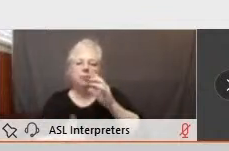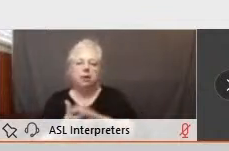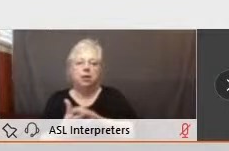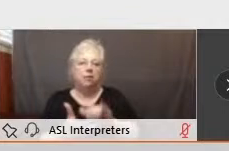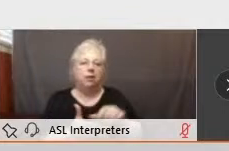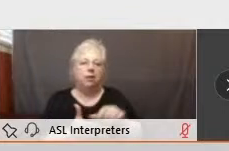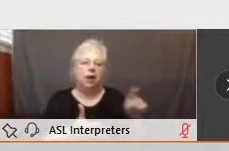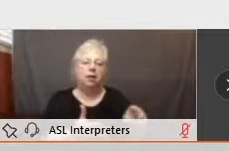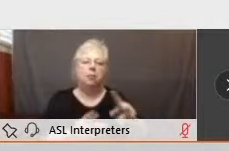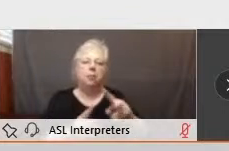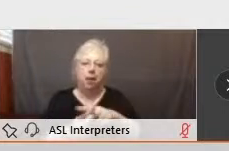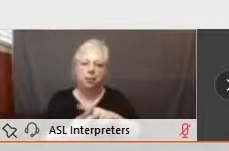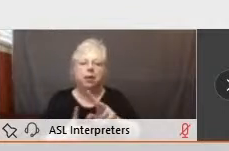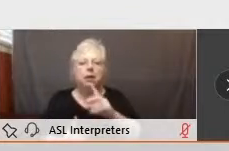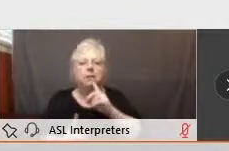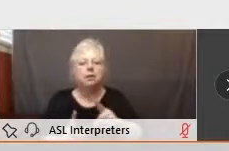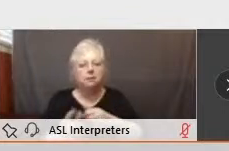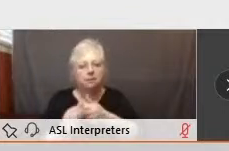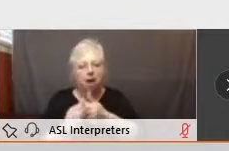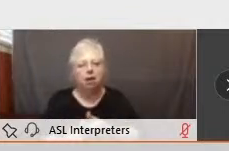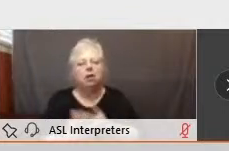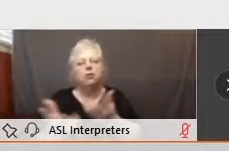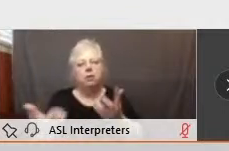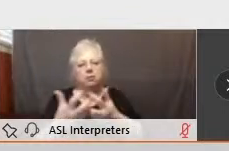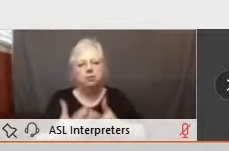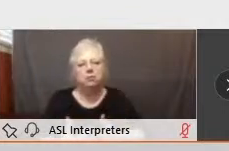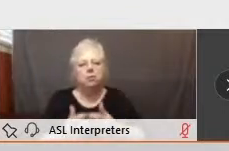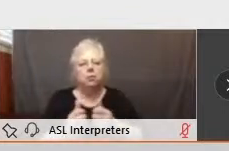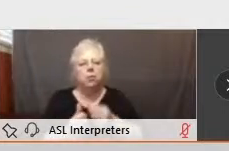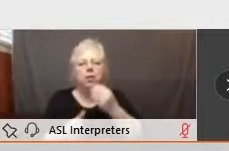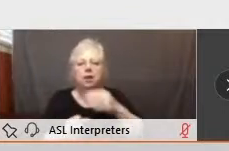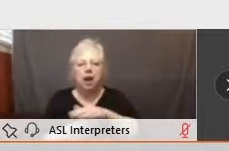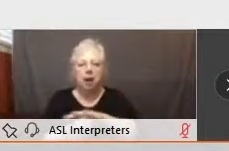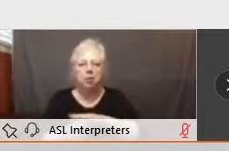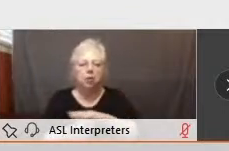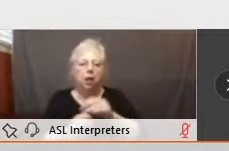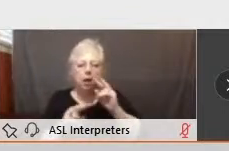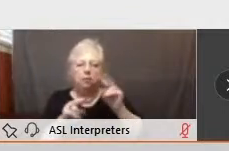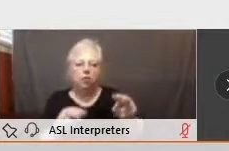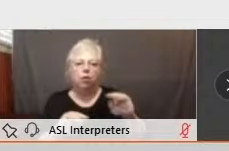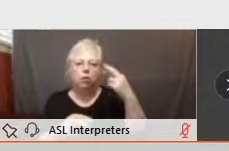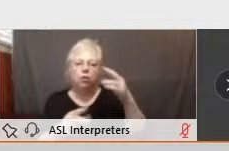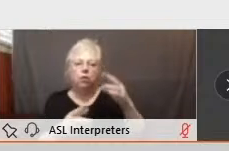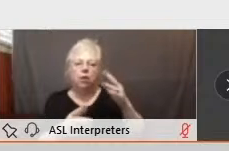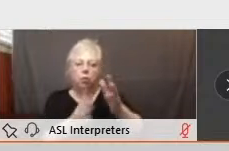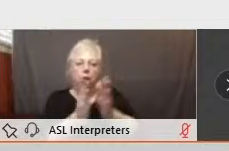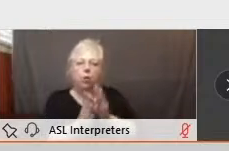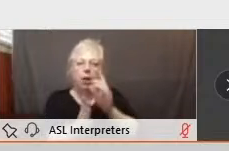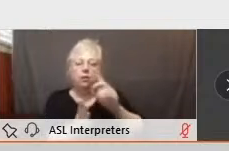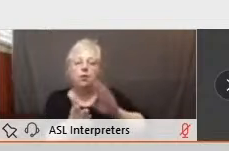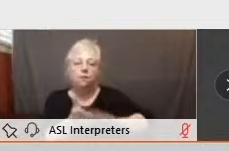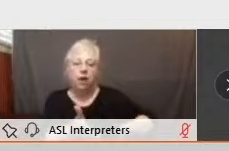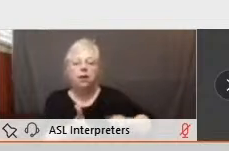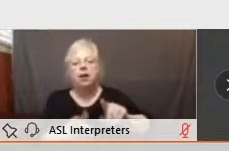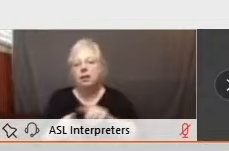in keeping with the character and scale of the neighborhood and views the variance request as reasonable. As of this